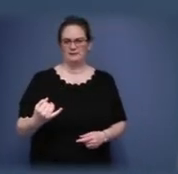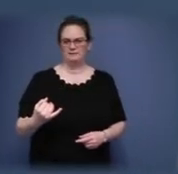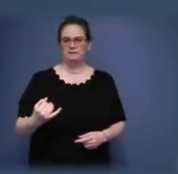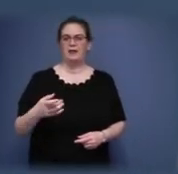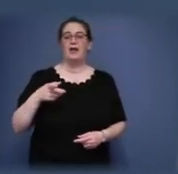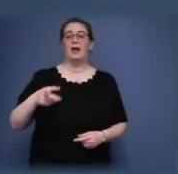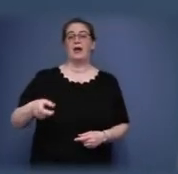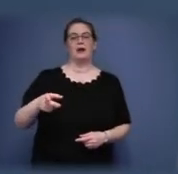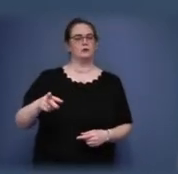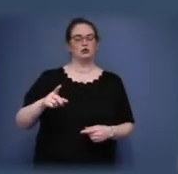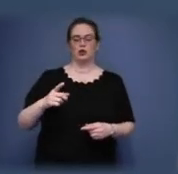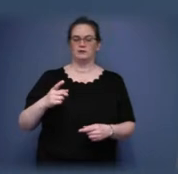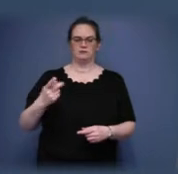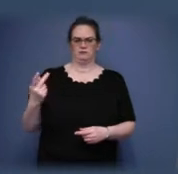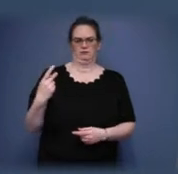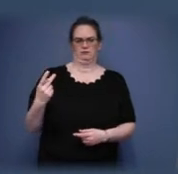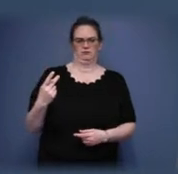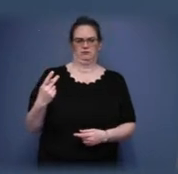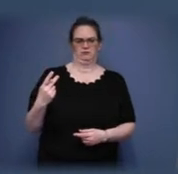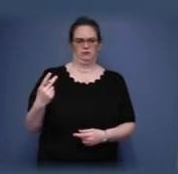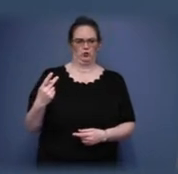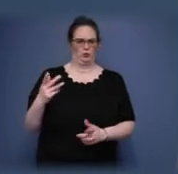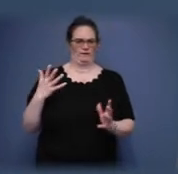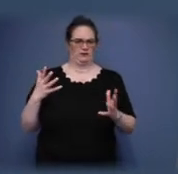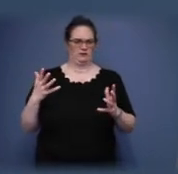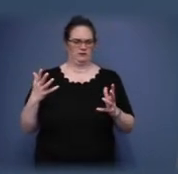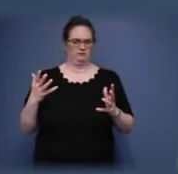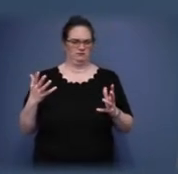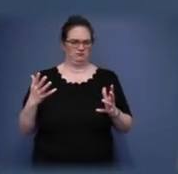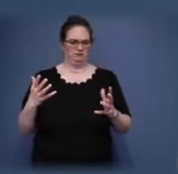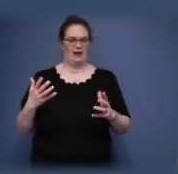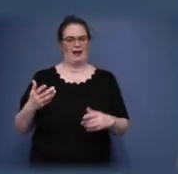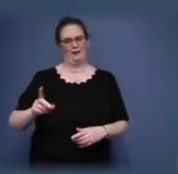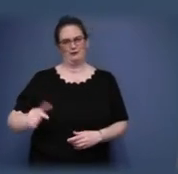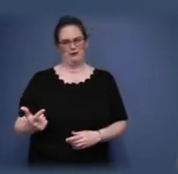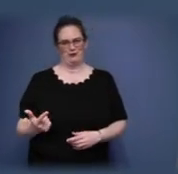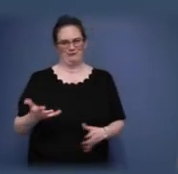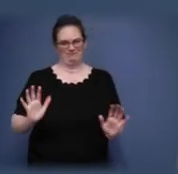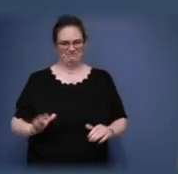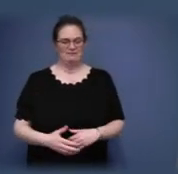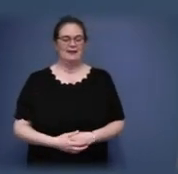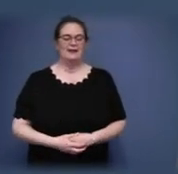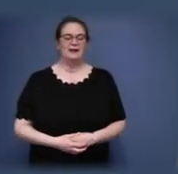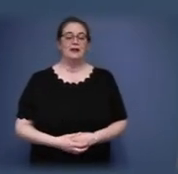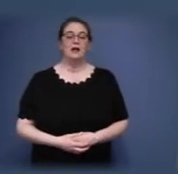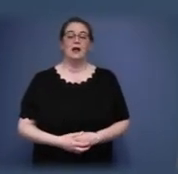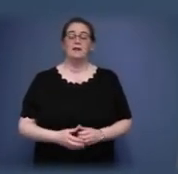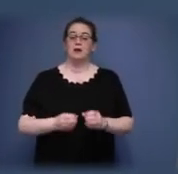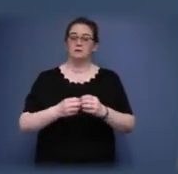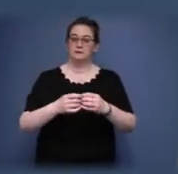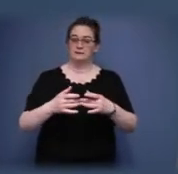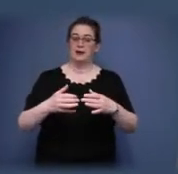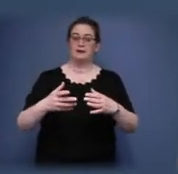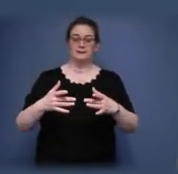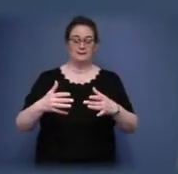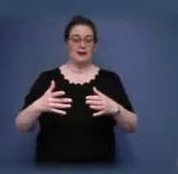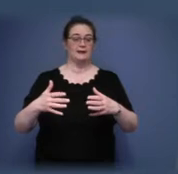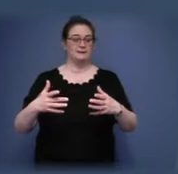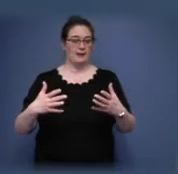In the beginning, it was just my colleague, Kate, myself, and Ginger. And we grew and expanded and